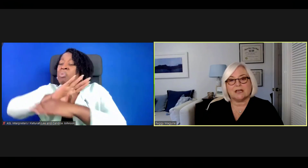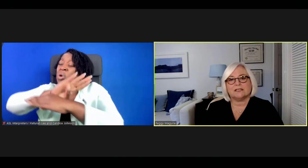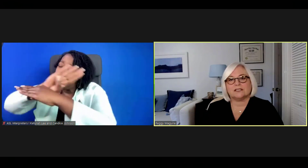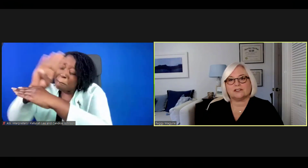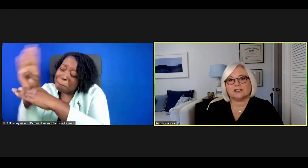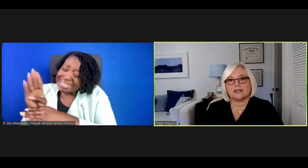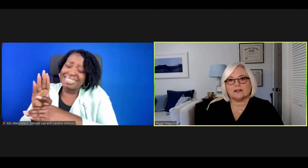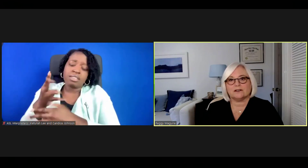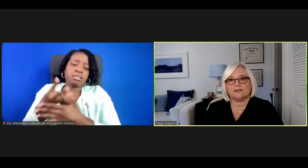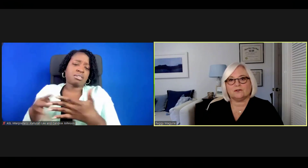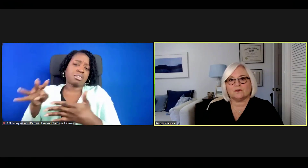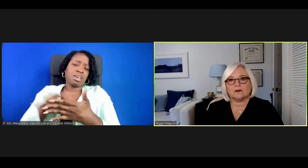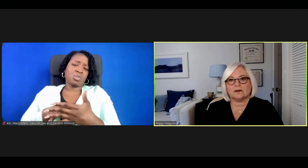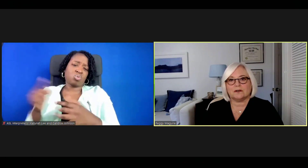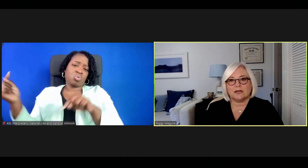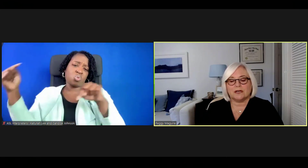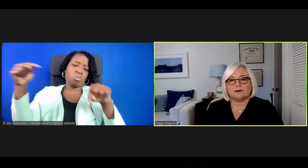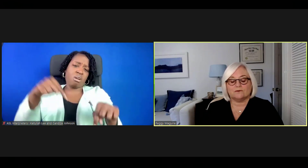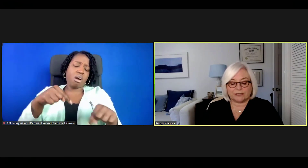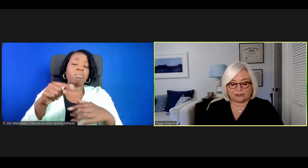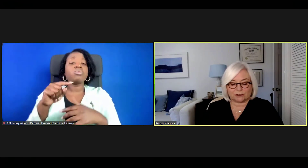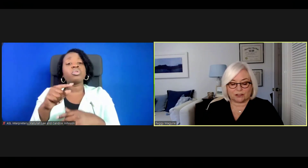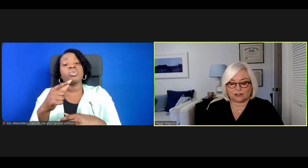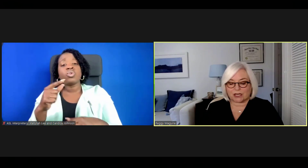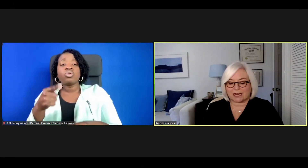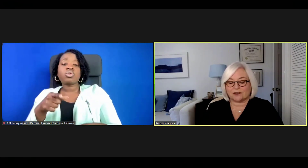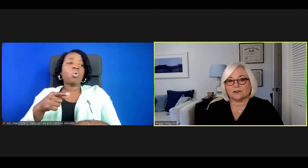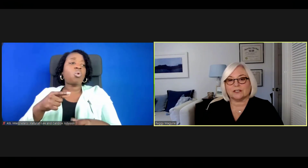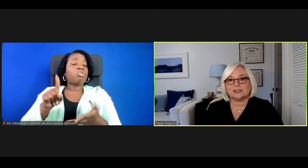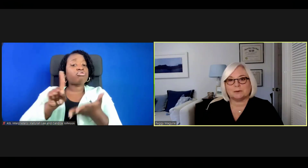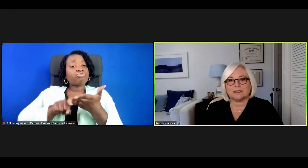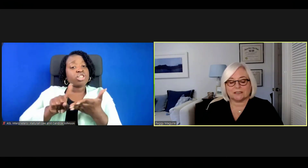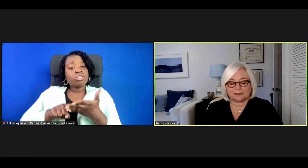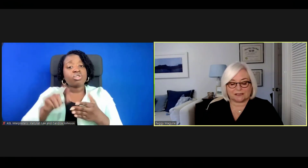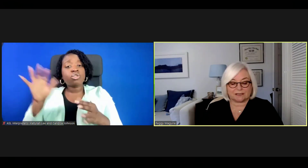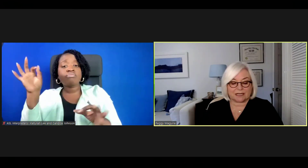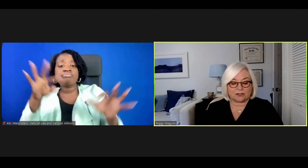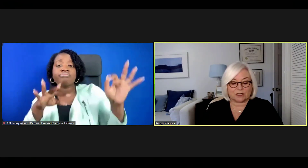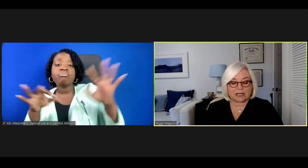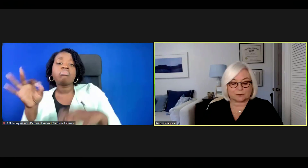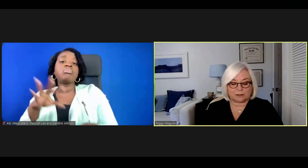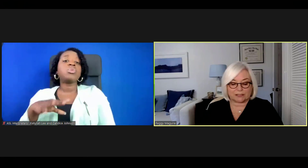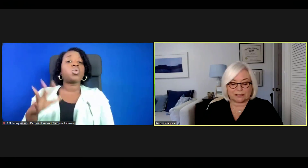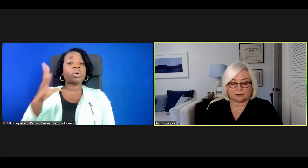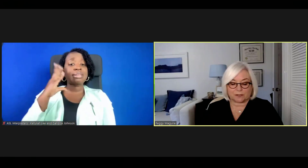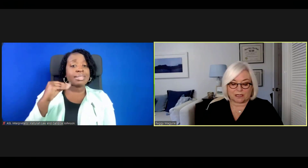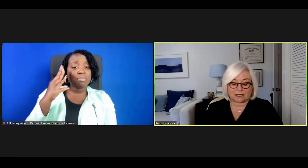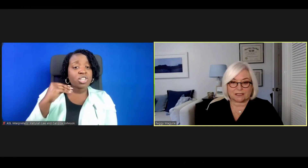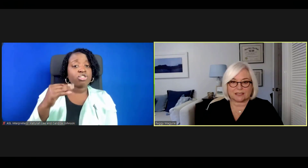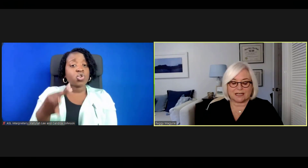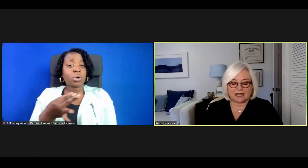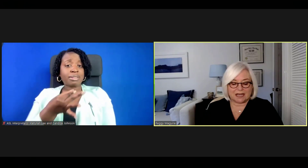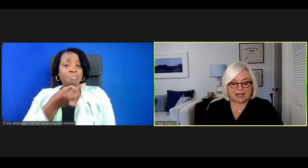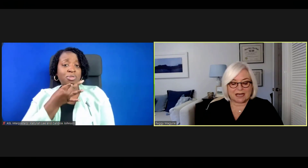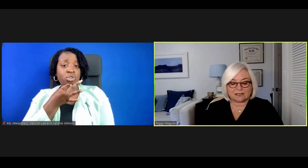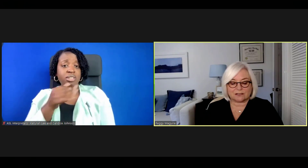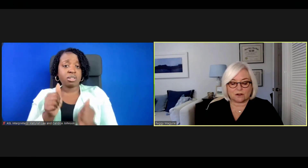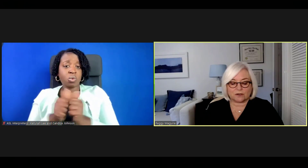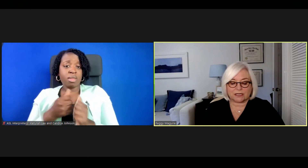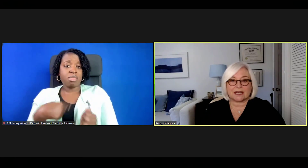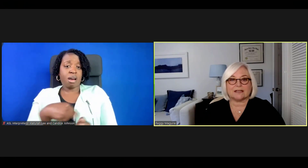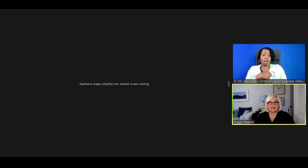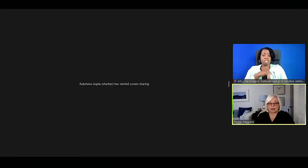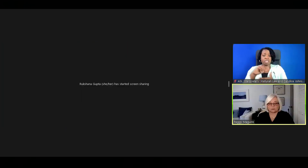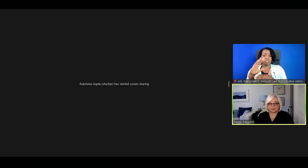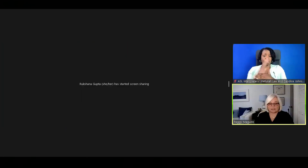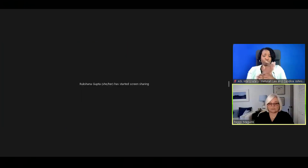schedules to share your research and your experiences and your expertise with us. As